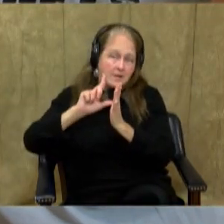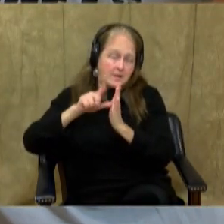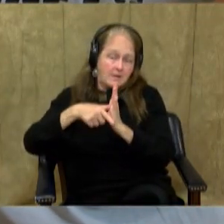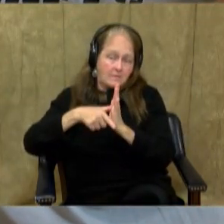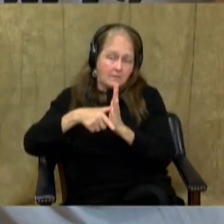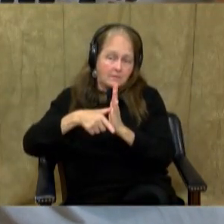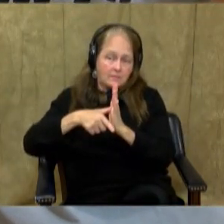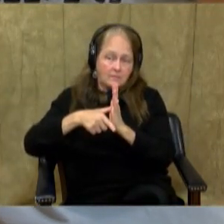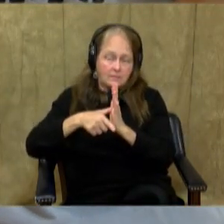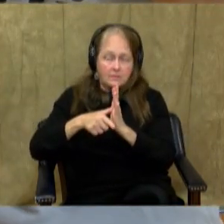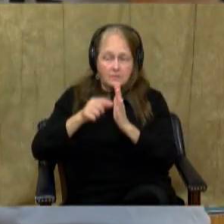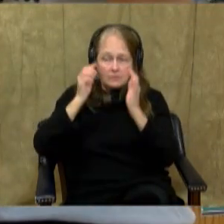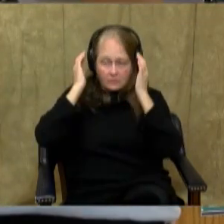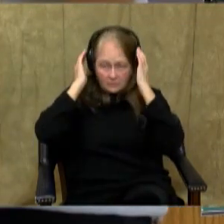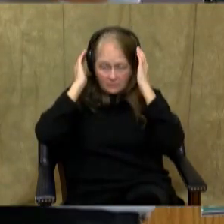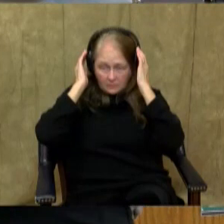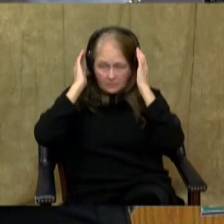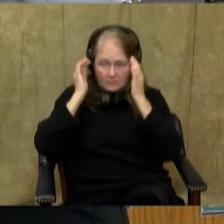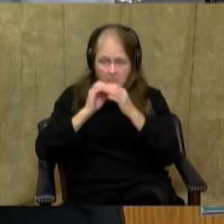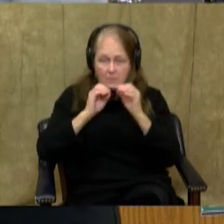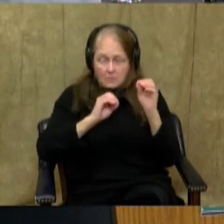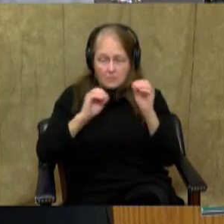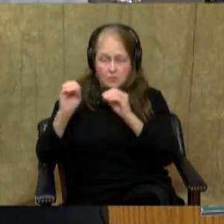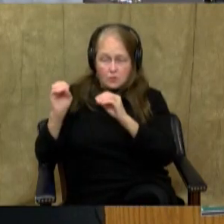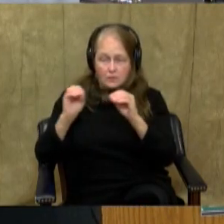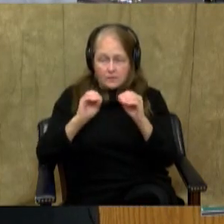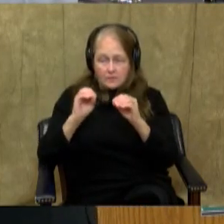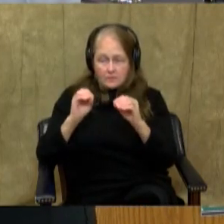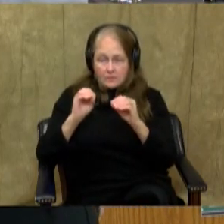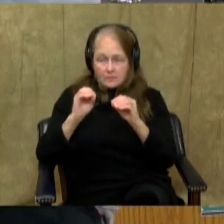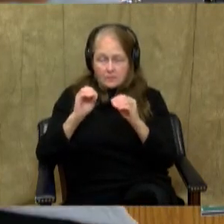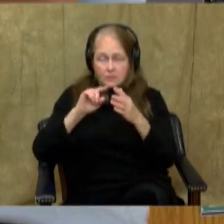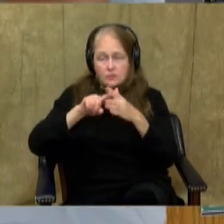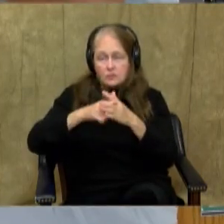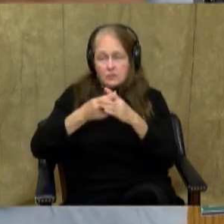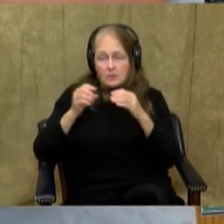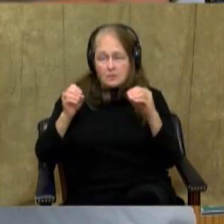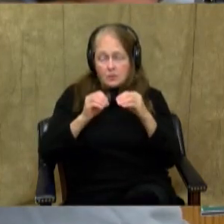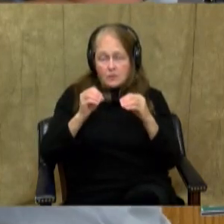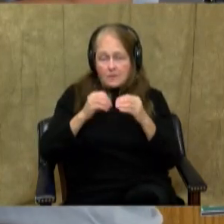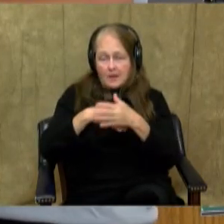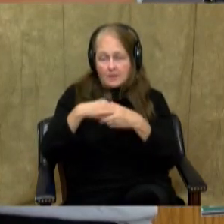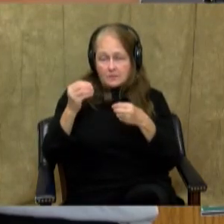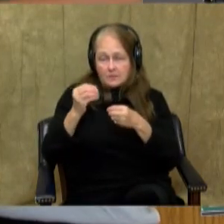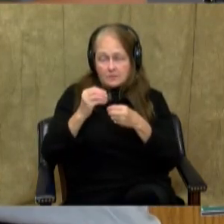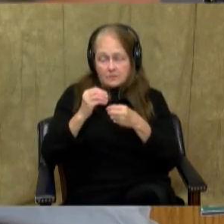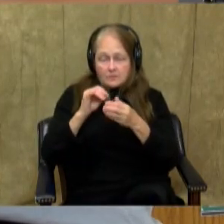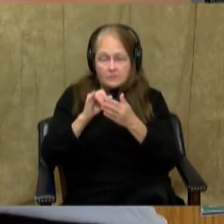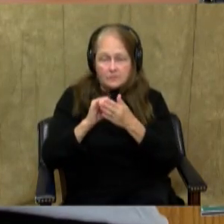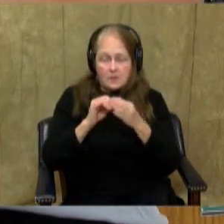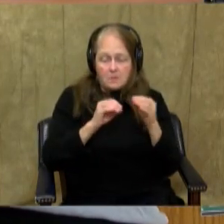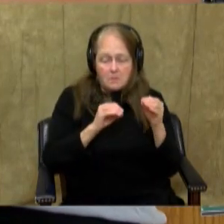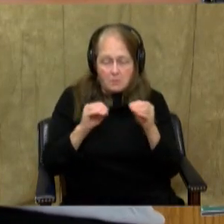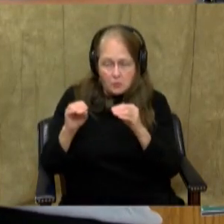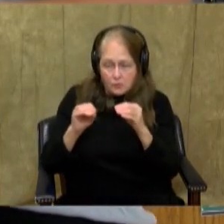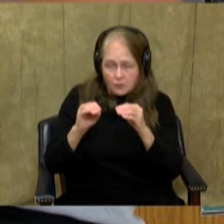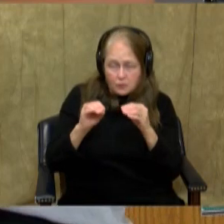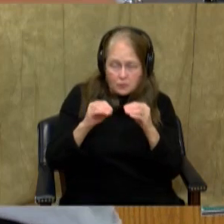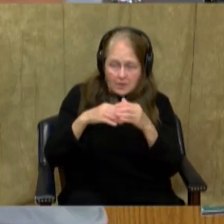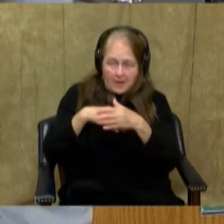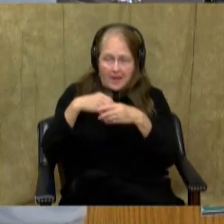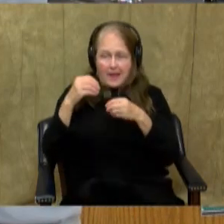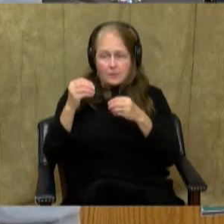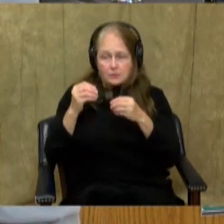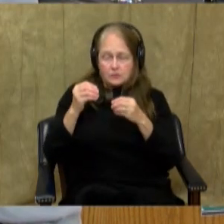point. And then it's going to start moving back up, and then it'll start moving back out. And that moving up and moving